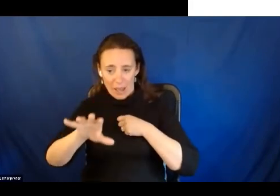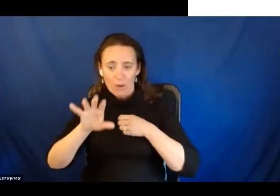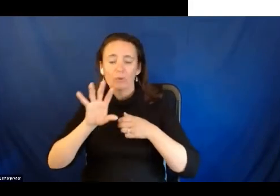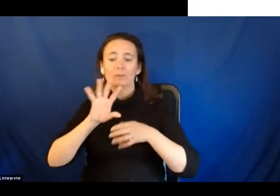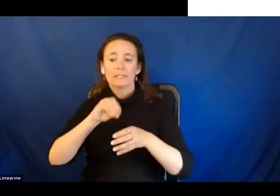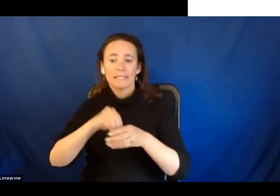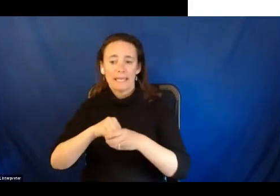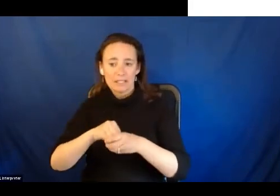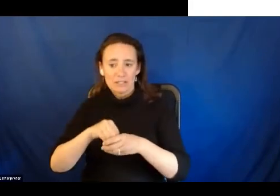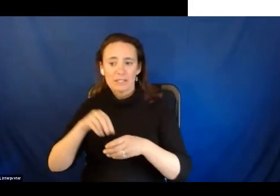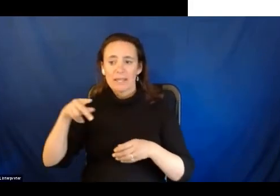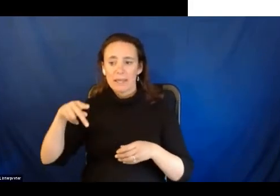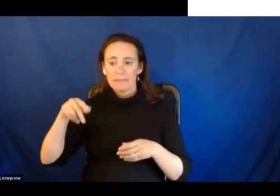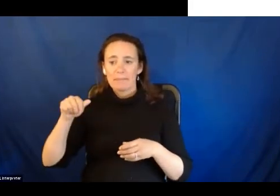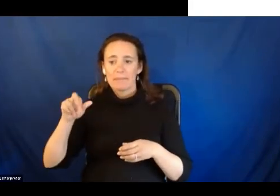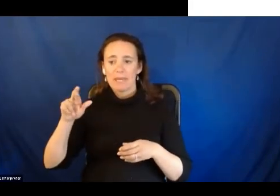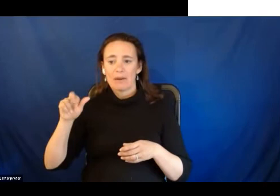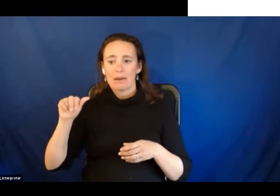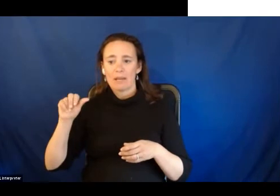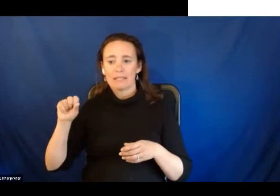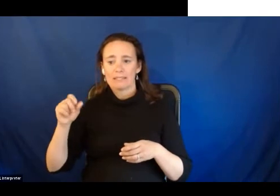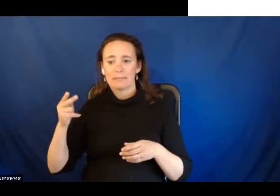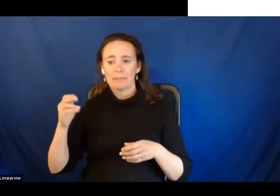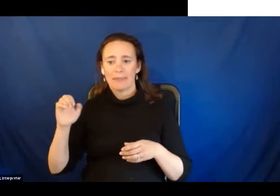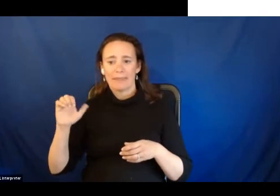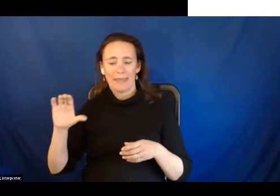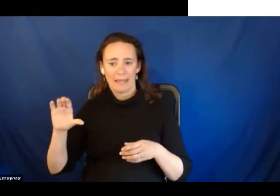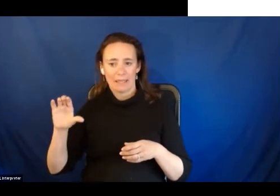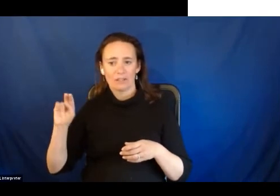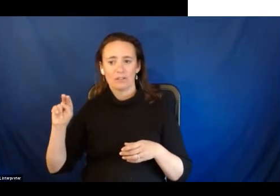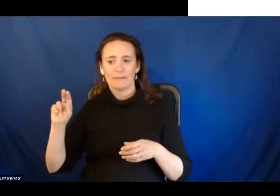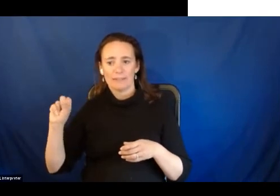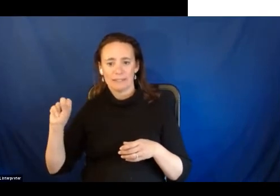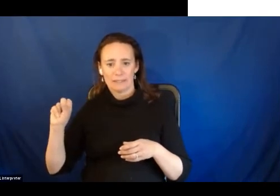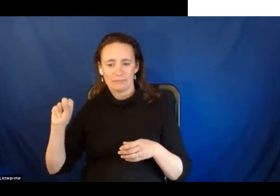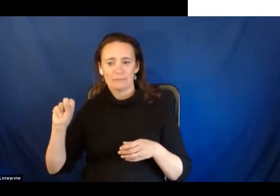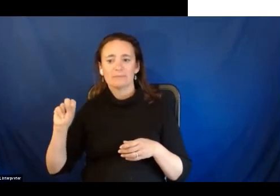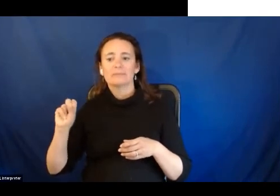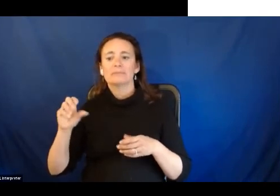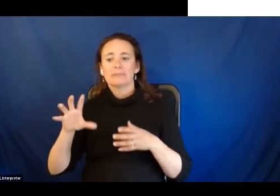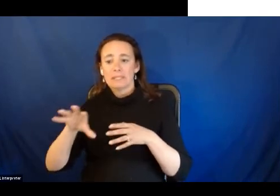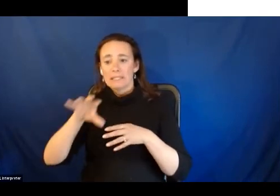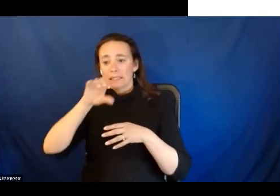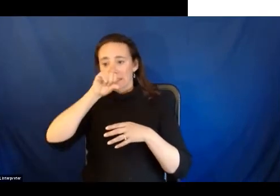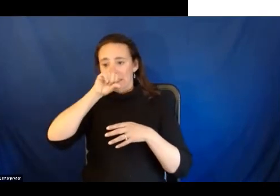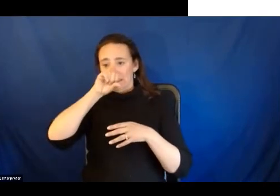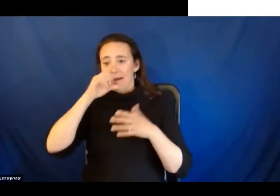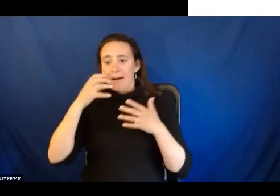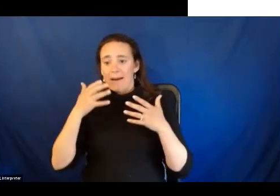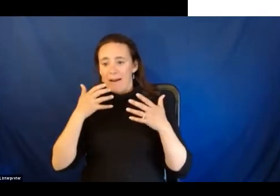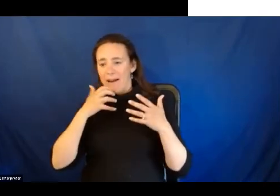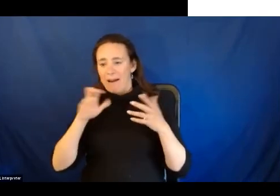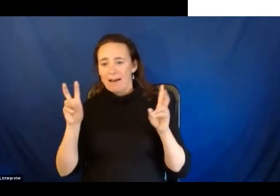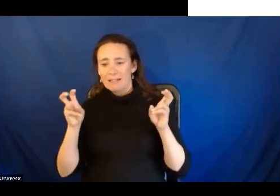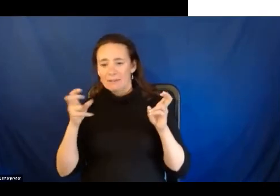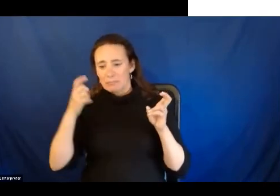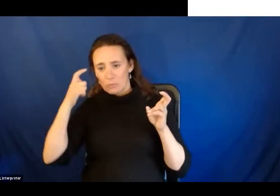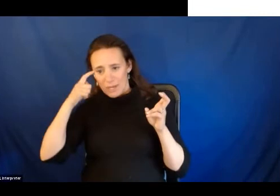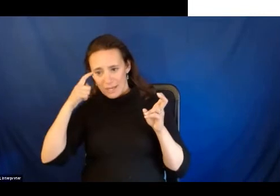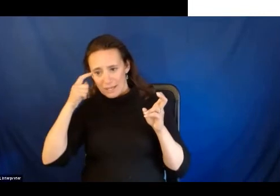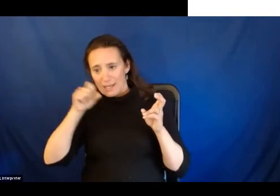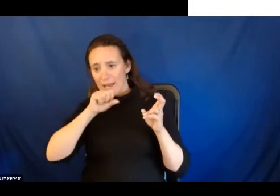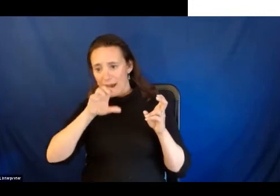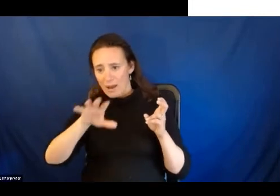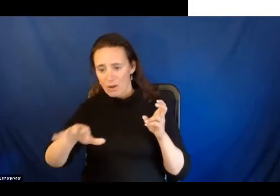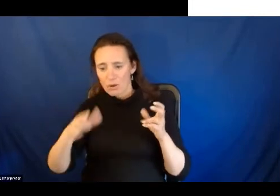in engages our hot brain, and breathing out engages our cool brain. This is why we want to do breathing exercise that focus